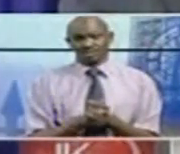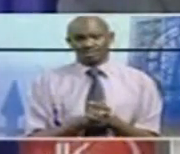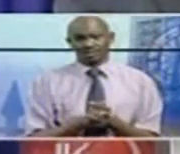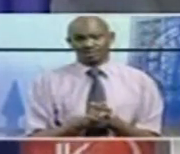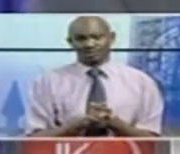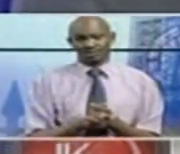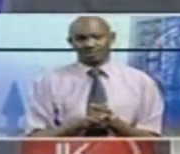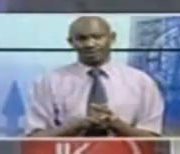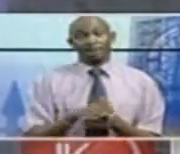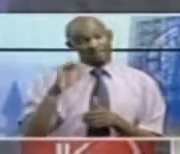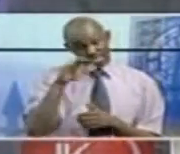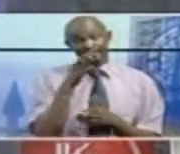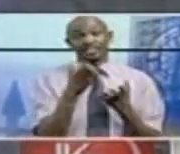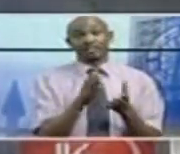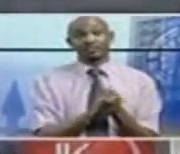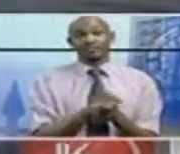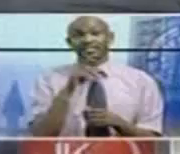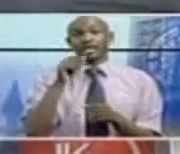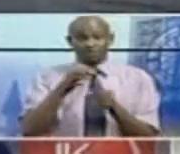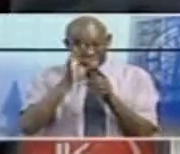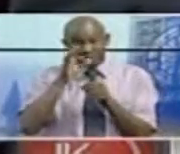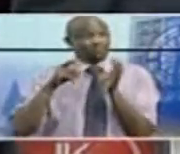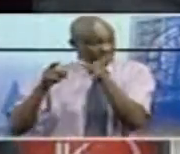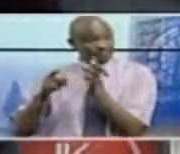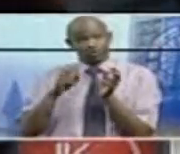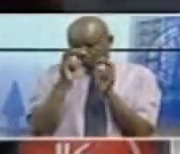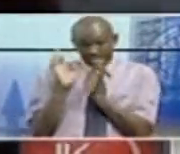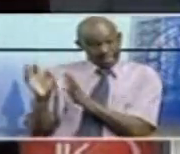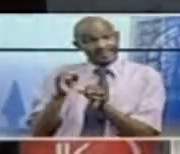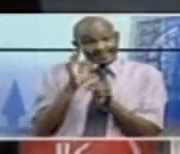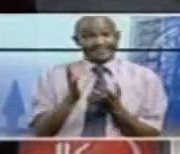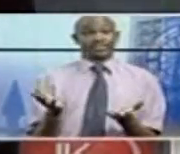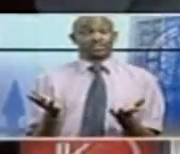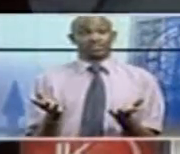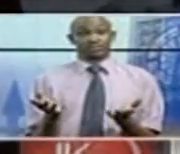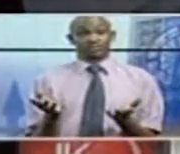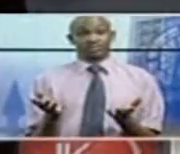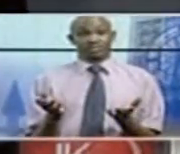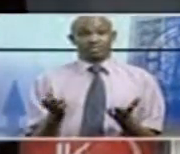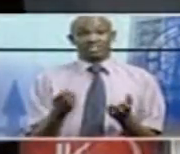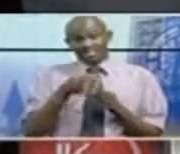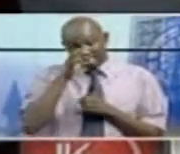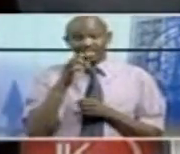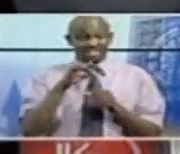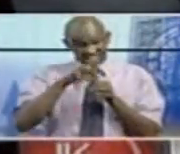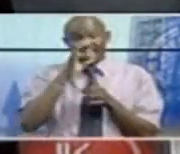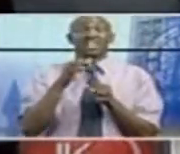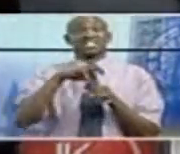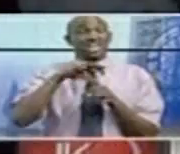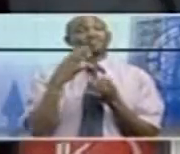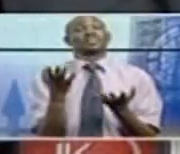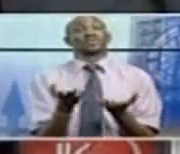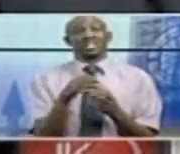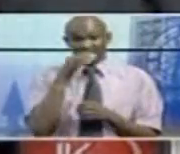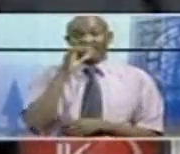parliamentary. So what's the small procedure? Issue? T. I don't know. That's what he's talking about. He's talking about T on TV. I'm talking about the T we drank. Of holding. The tea